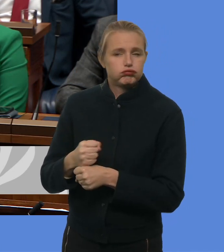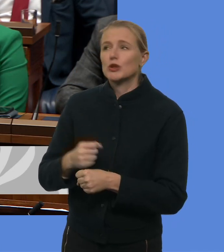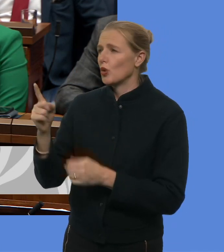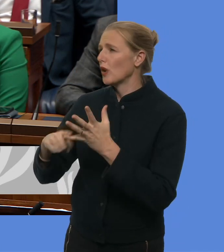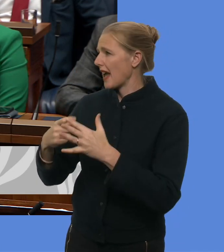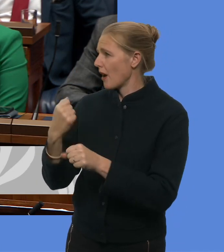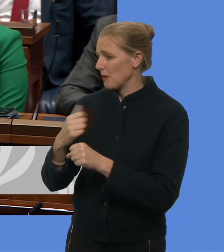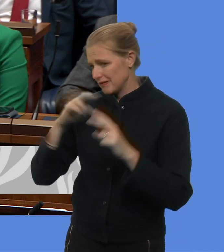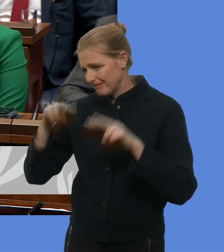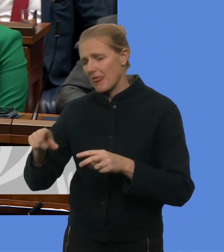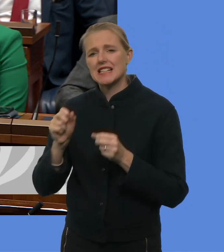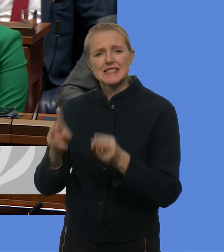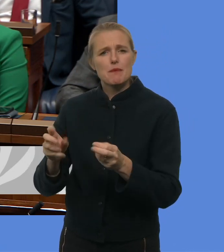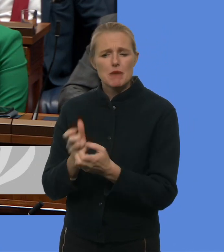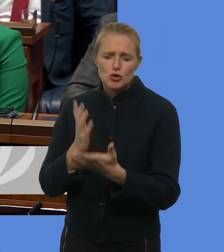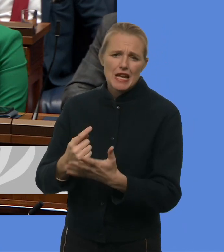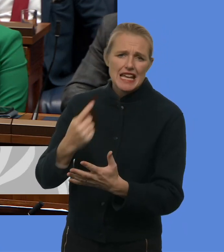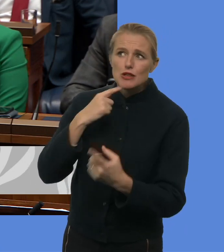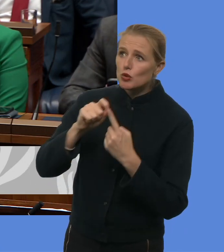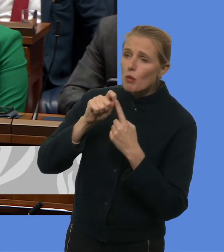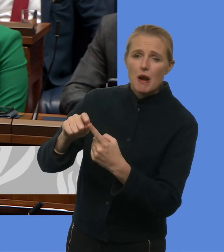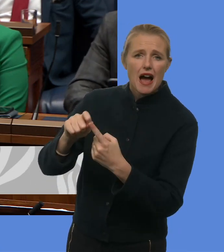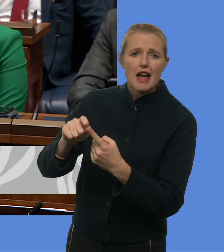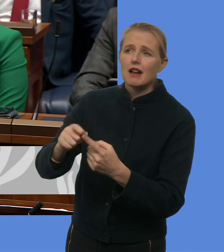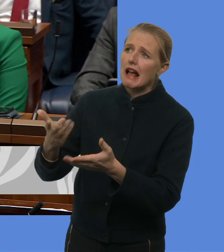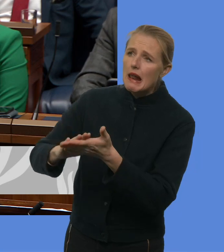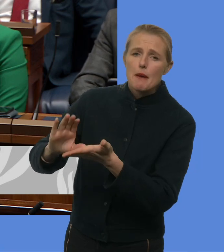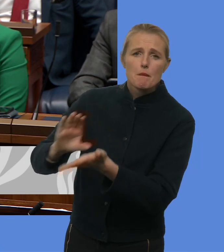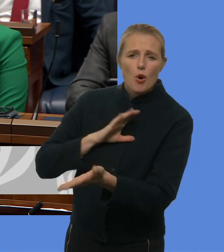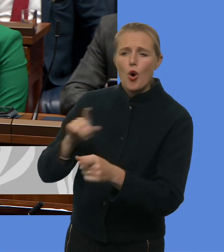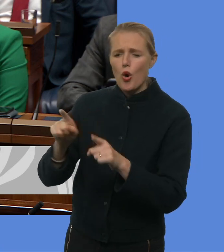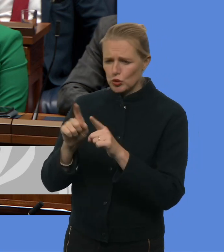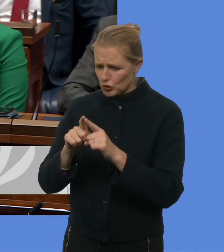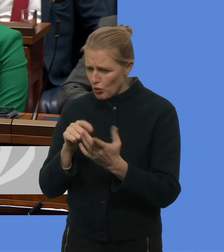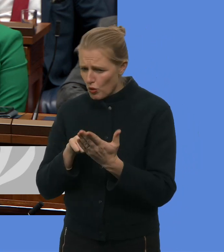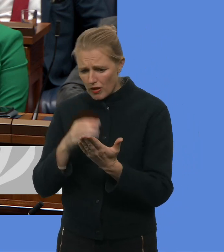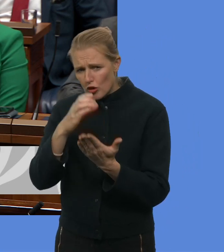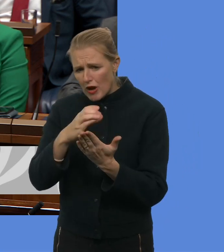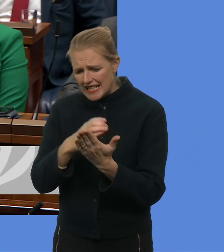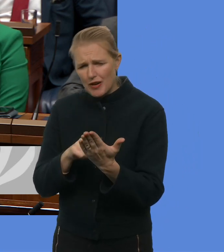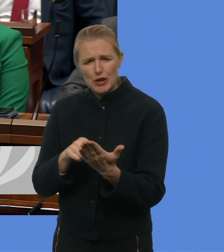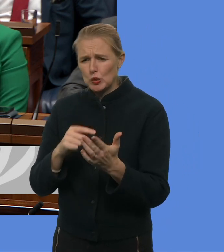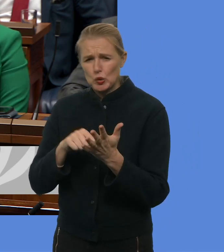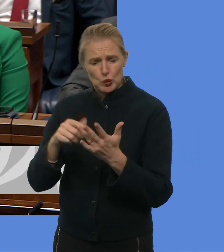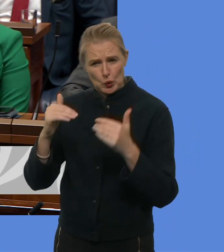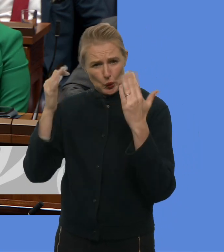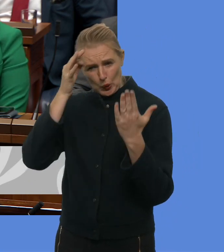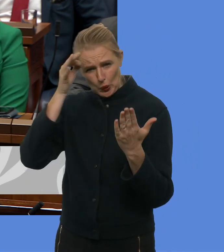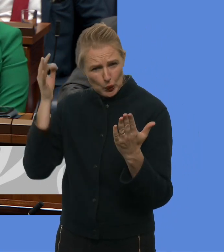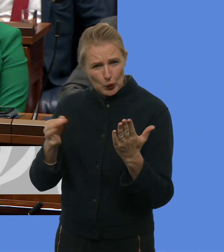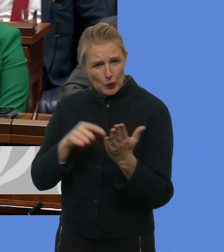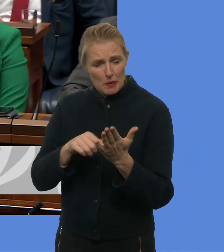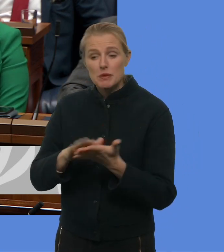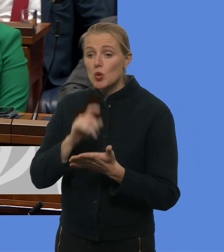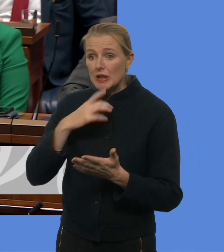again, make it much easier in terms of applications, and indeed to lower the thresholds and look at the criteria to make sure that those who need